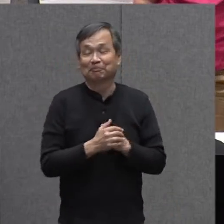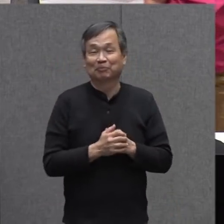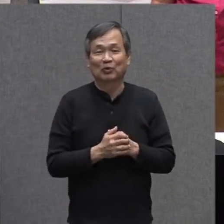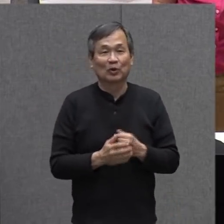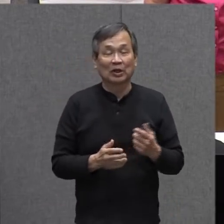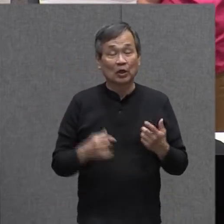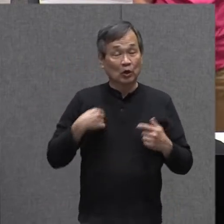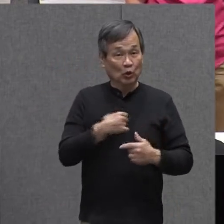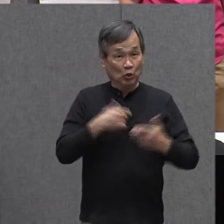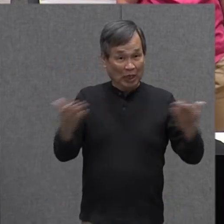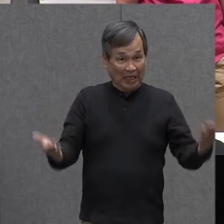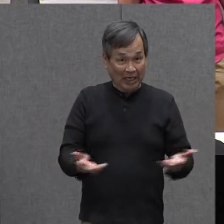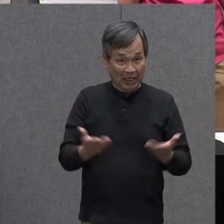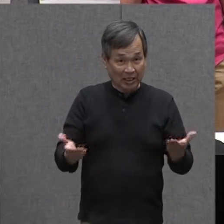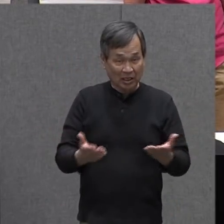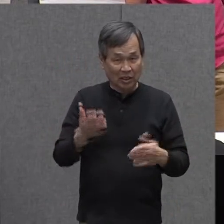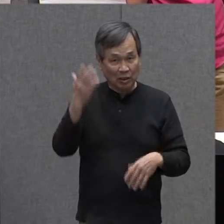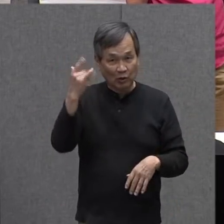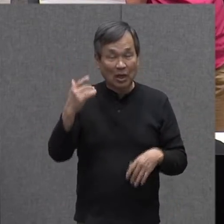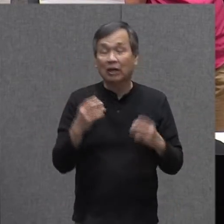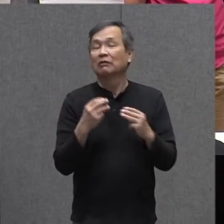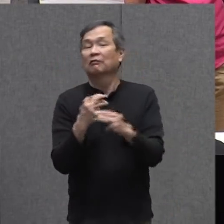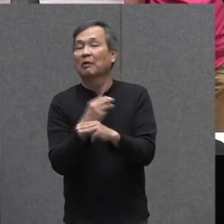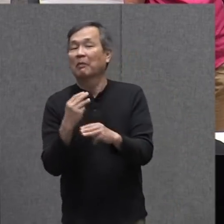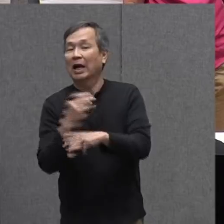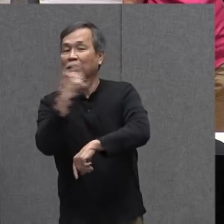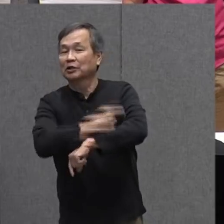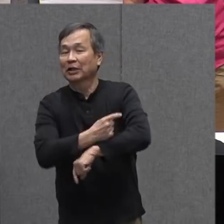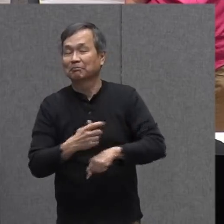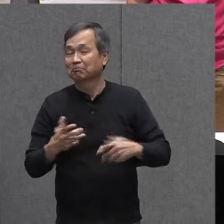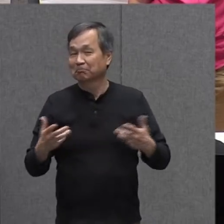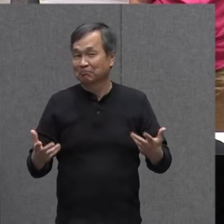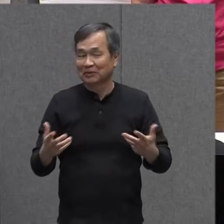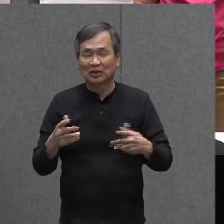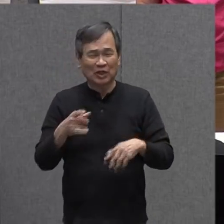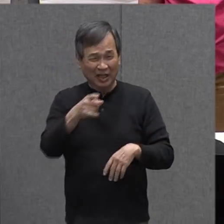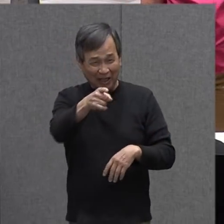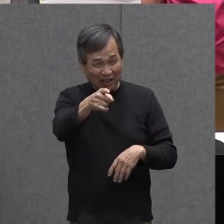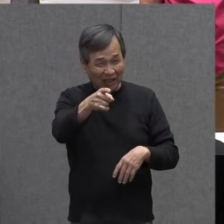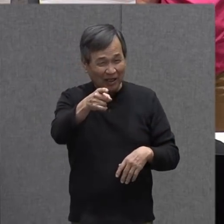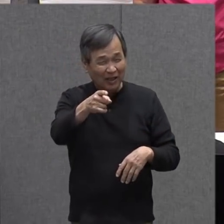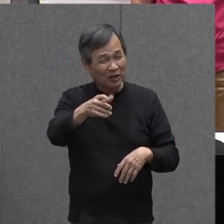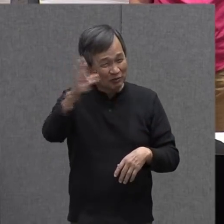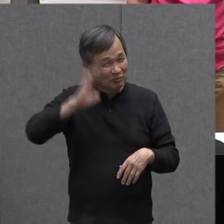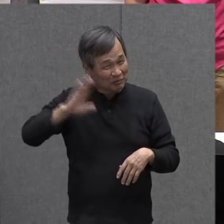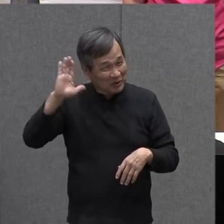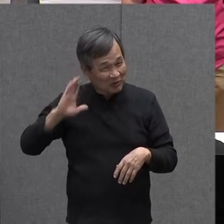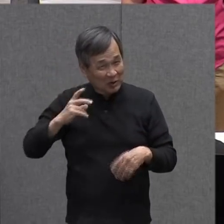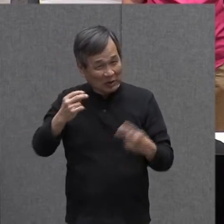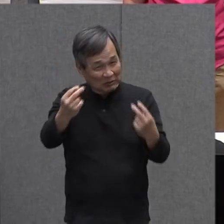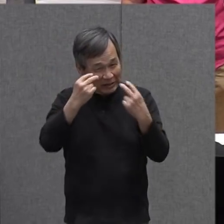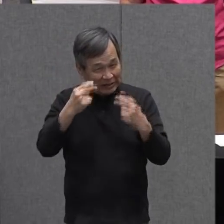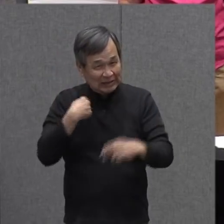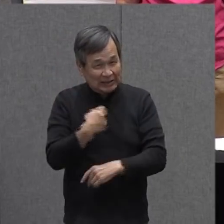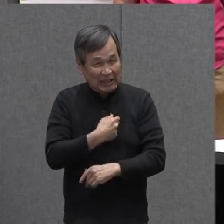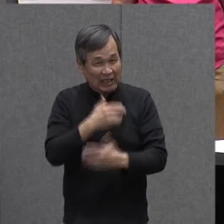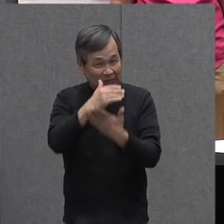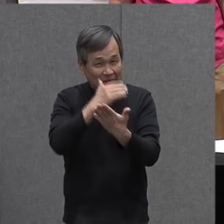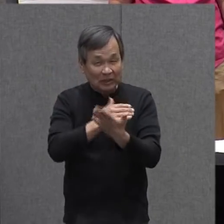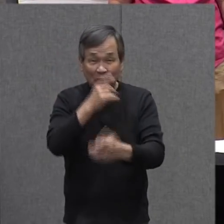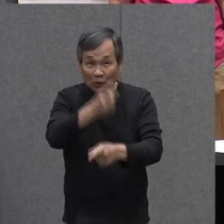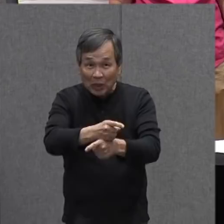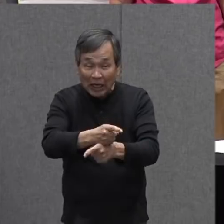new units for you. Maybe you're familiar with the meter. We need to be right now 2 meters apart, about 6 feet. So